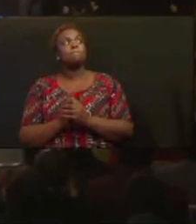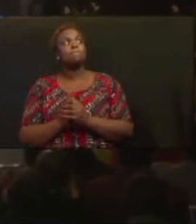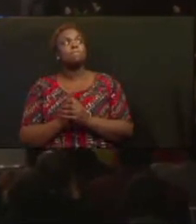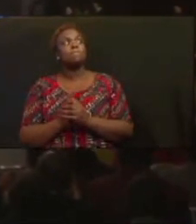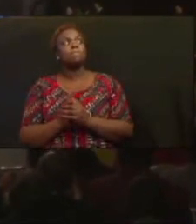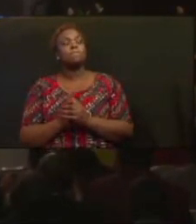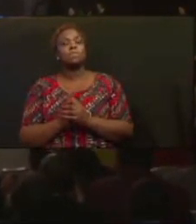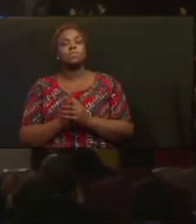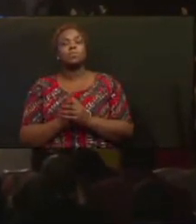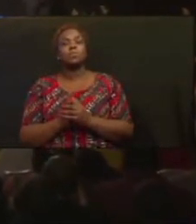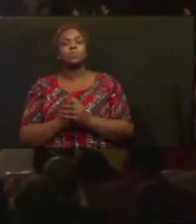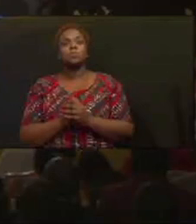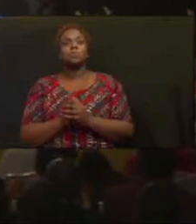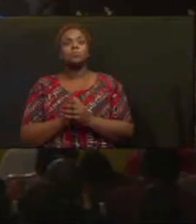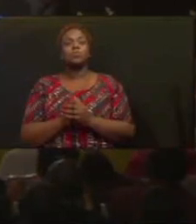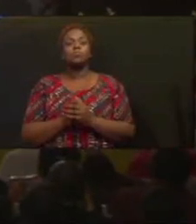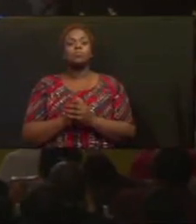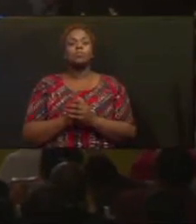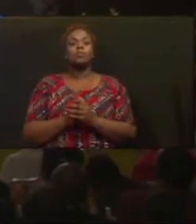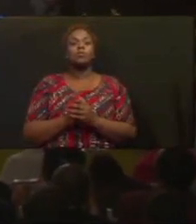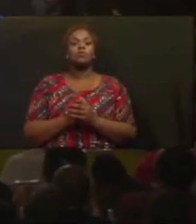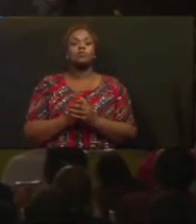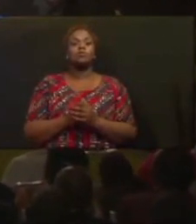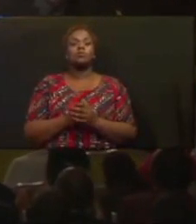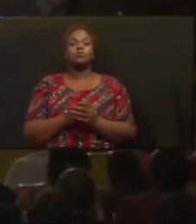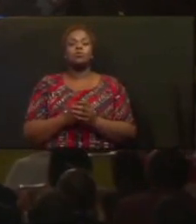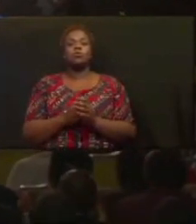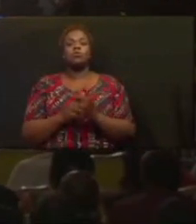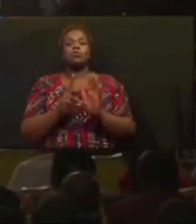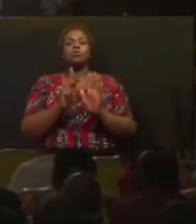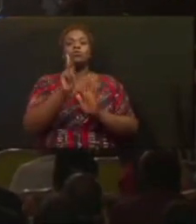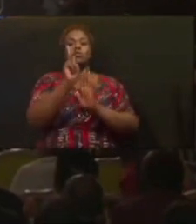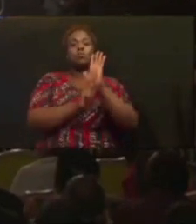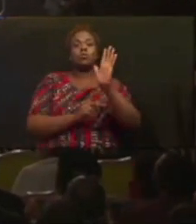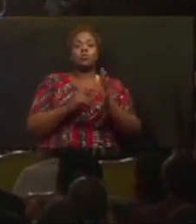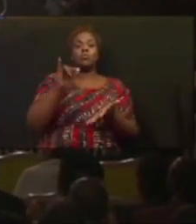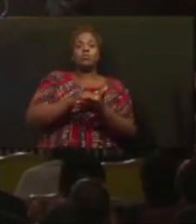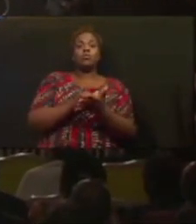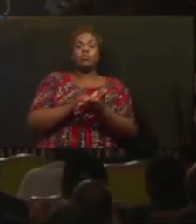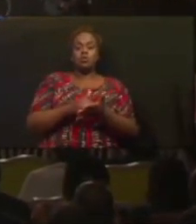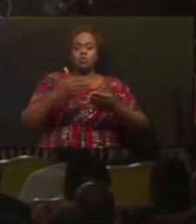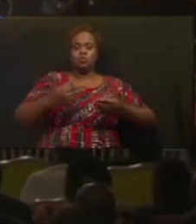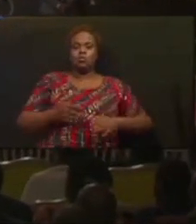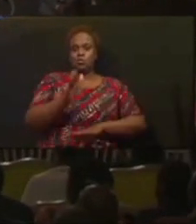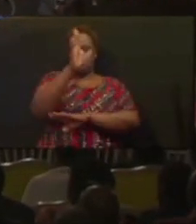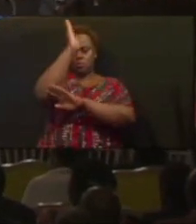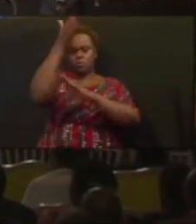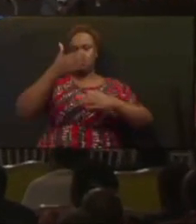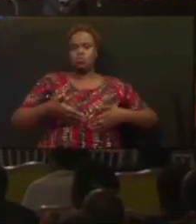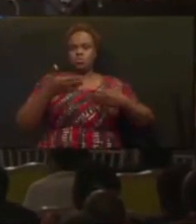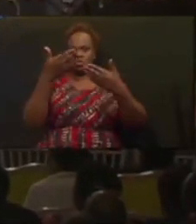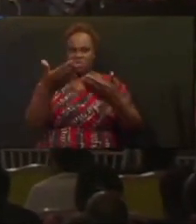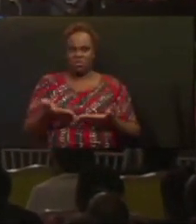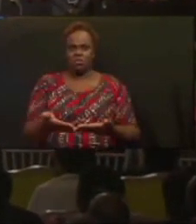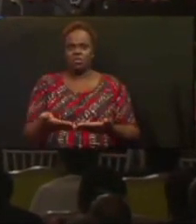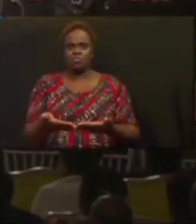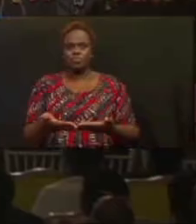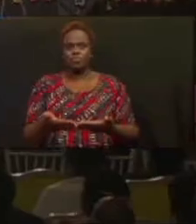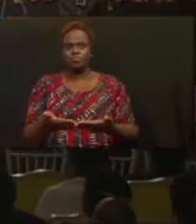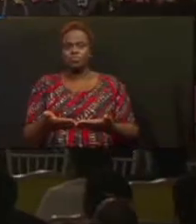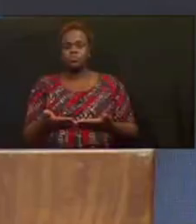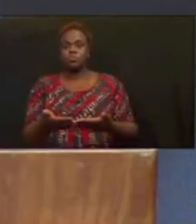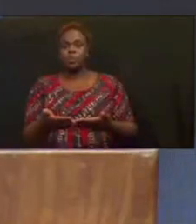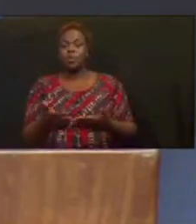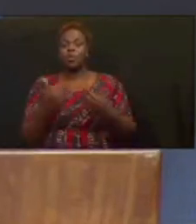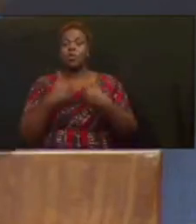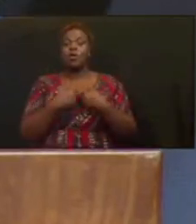the blueprints that God gave me, and this is consistent with the Scripture, will be made up of largely 3 categories